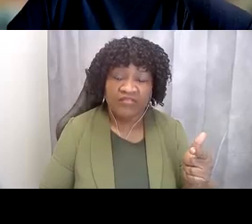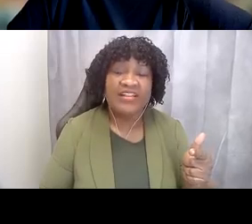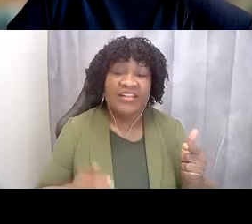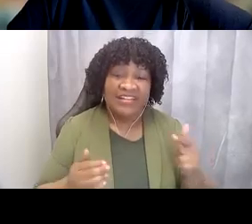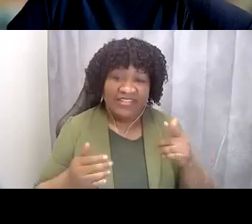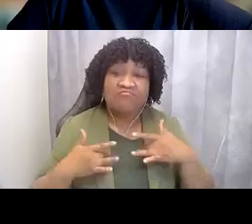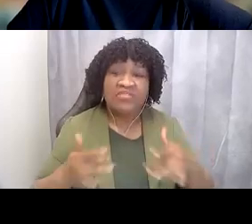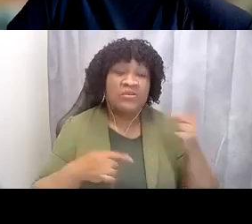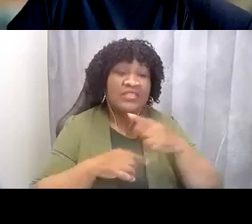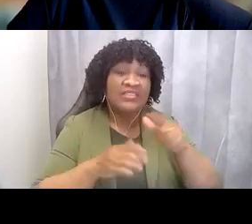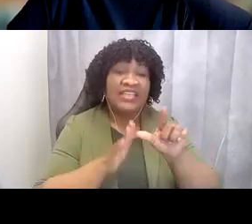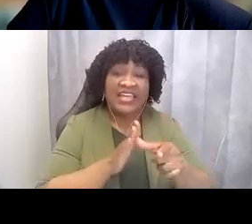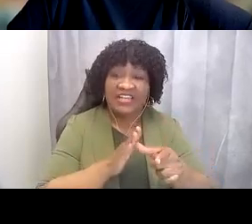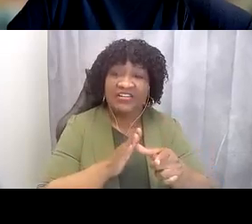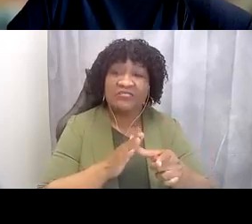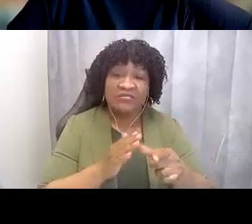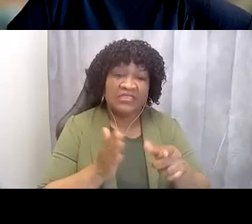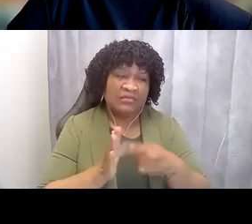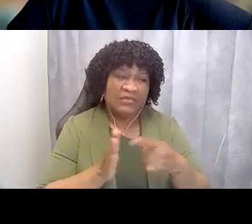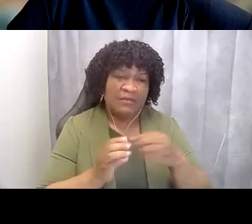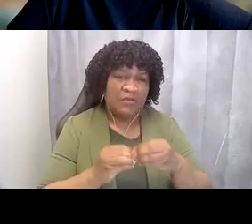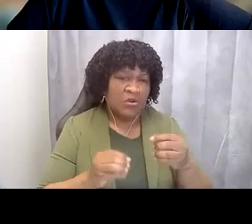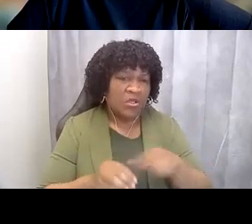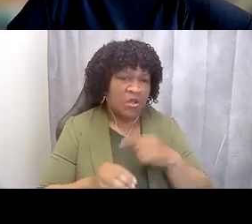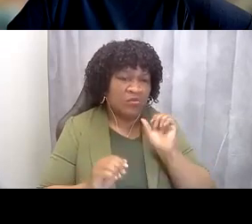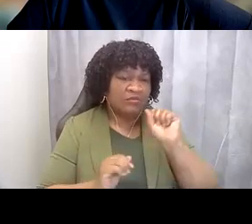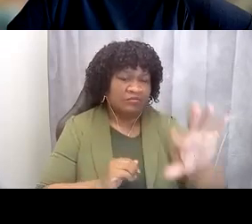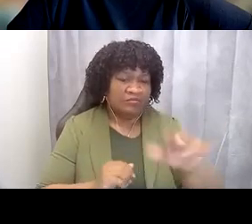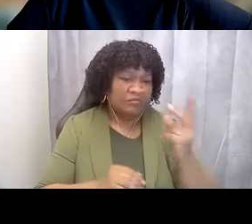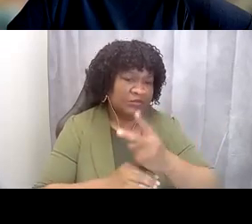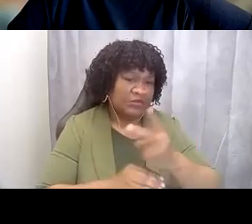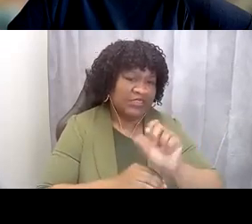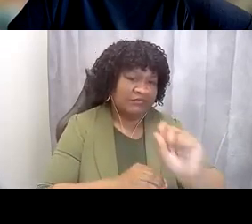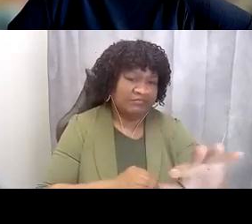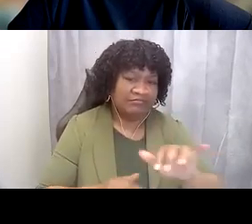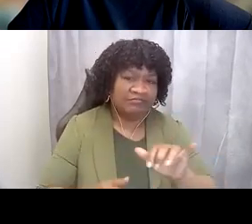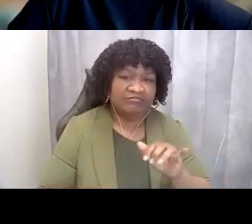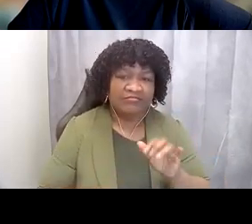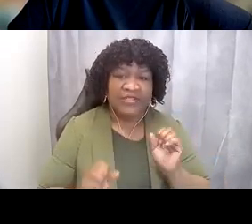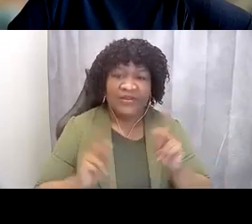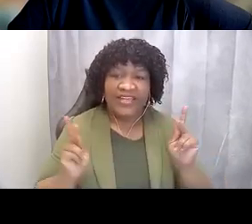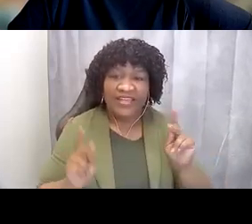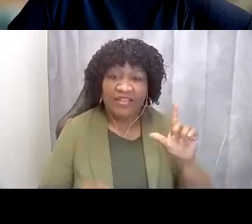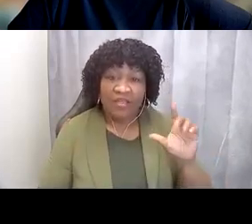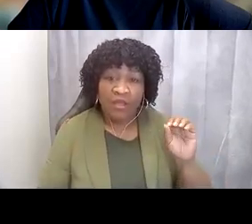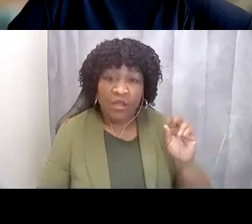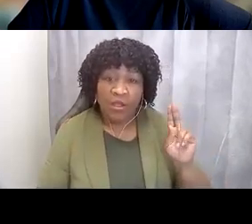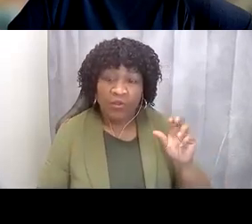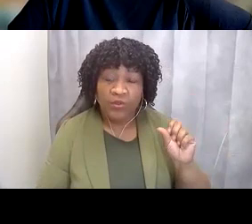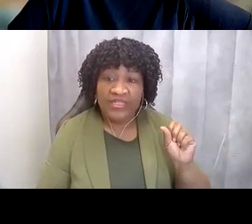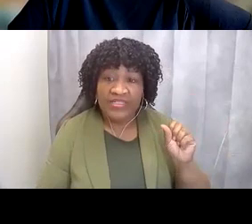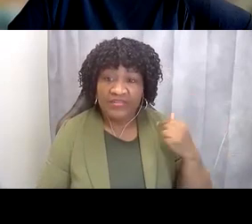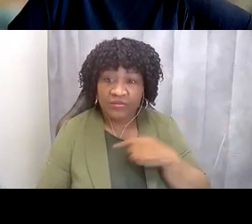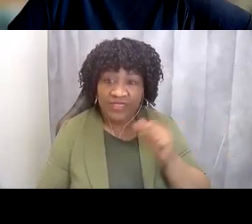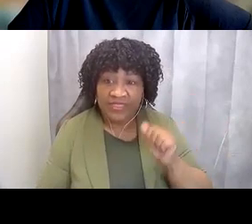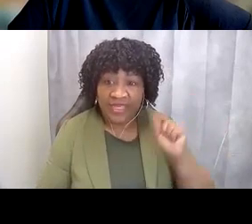Usually a day or so, it might be a little bit longer this Un time. jour ou deux, peut-être un peu plus. Hey, Louise, we can hear you Eh in the bien. English